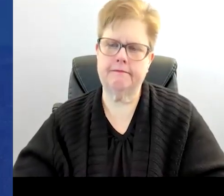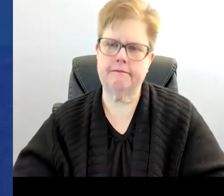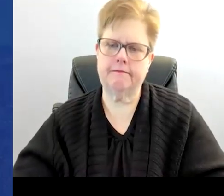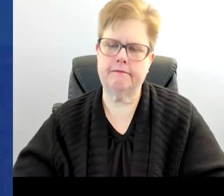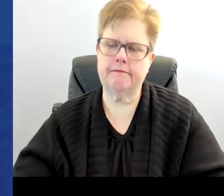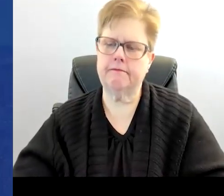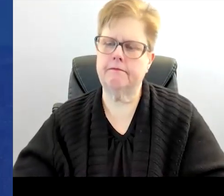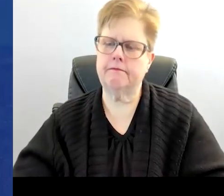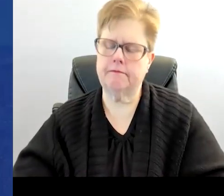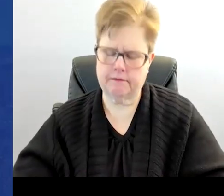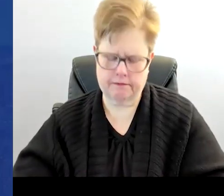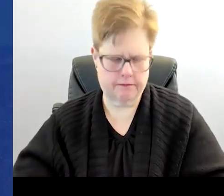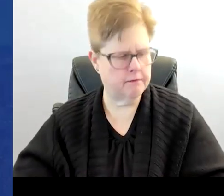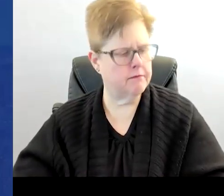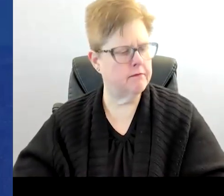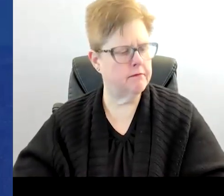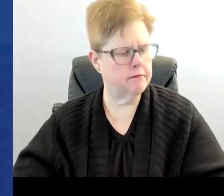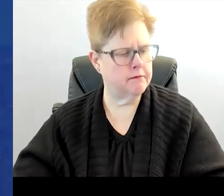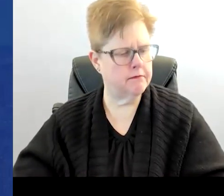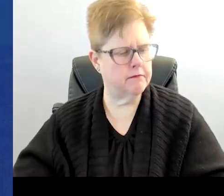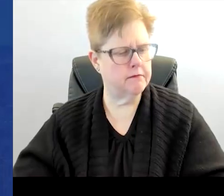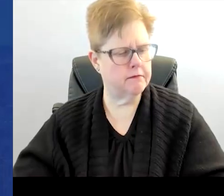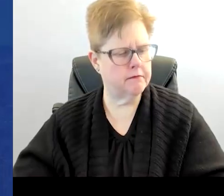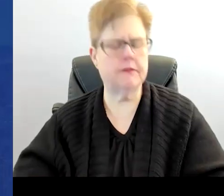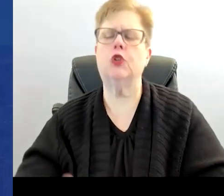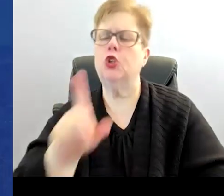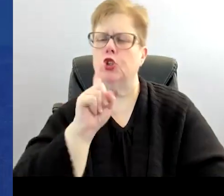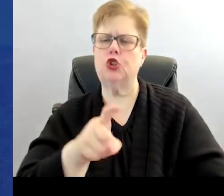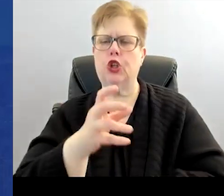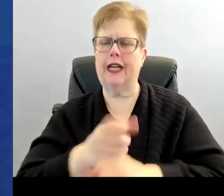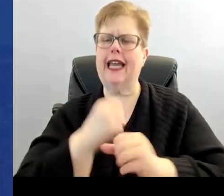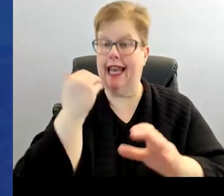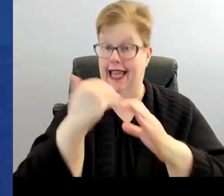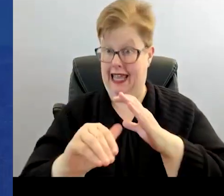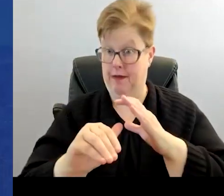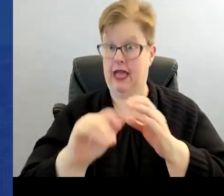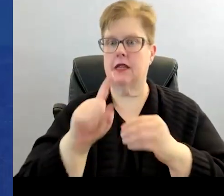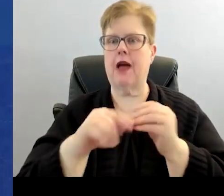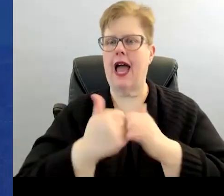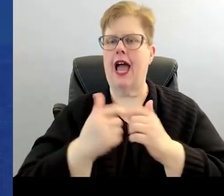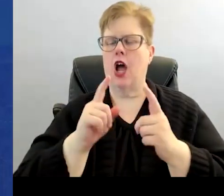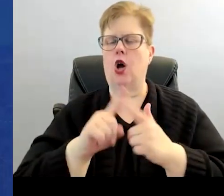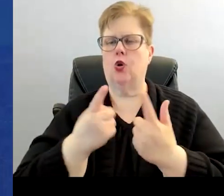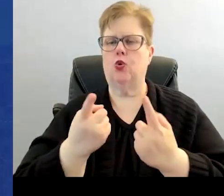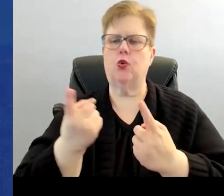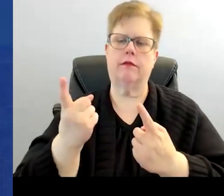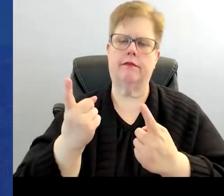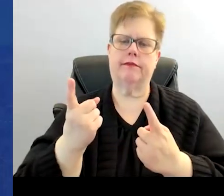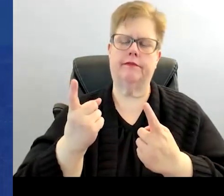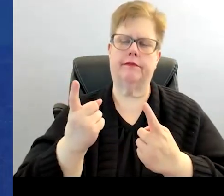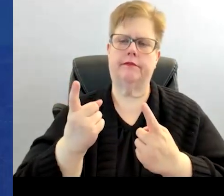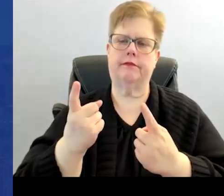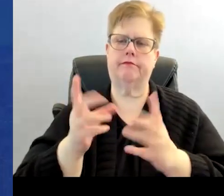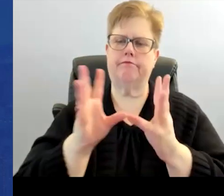You should be getting emails about how to meet with your advisor